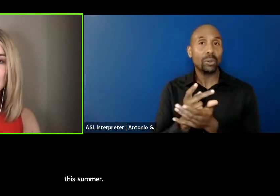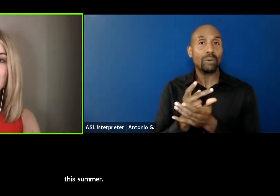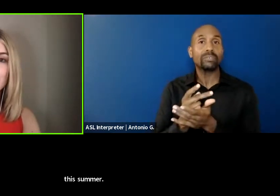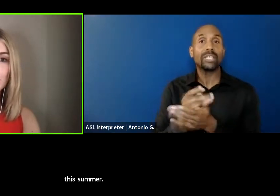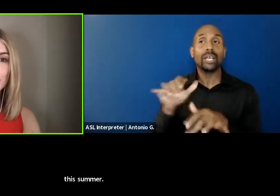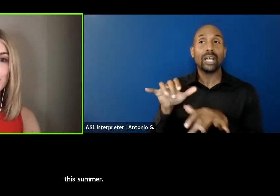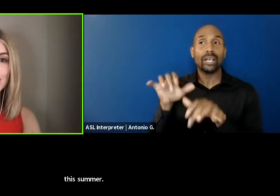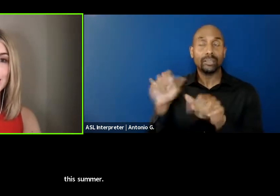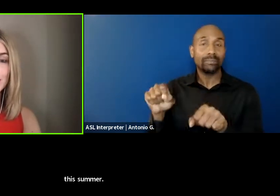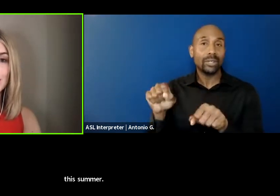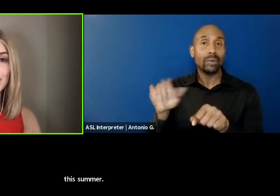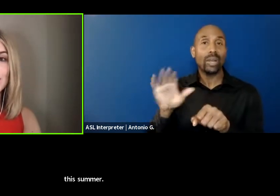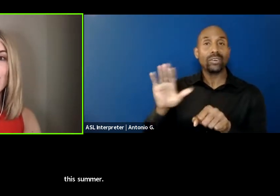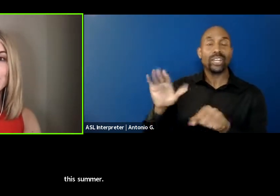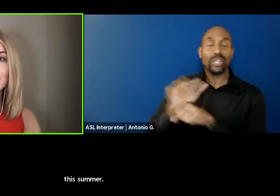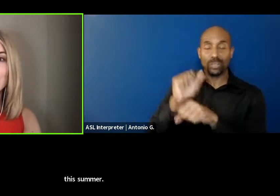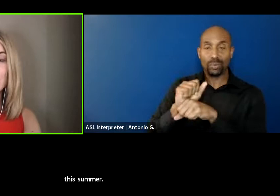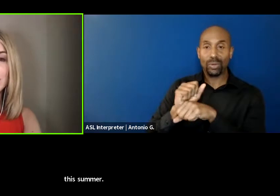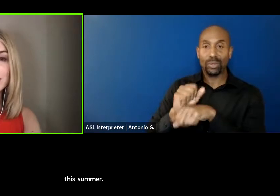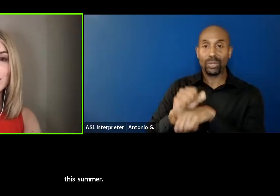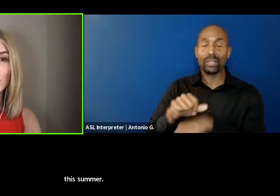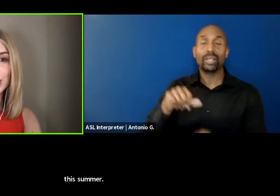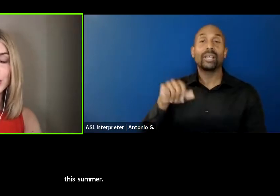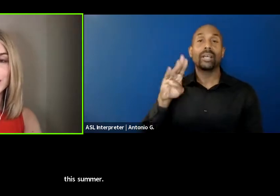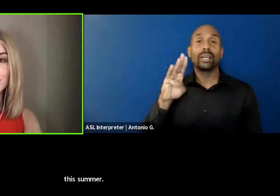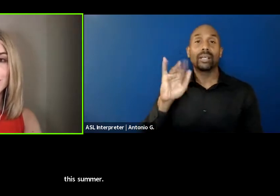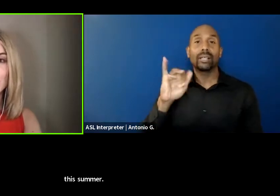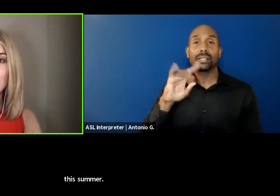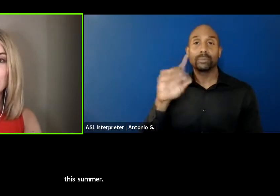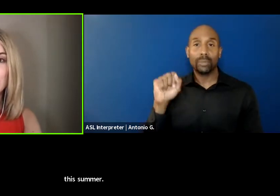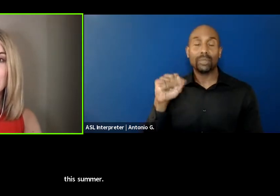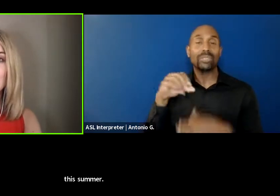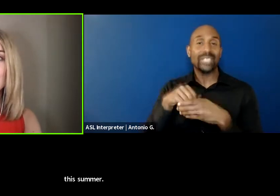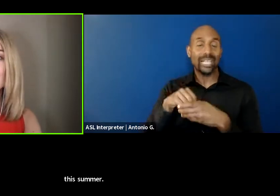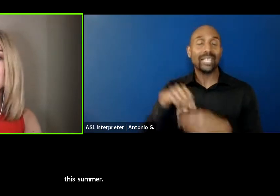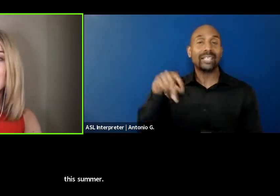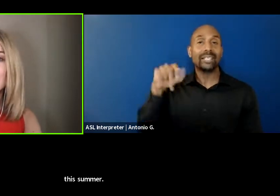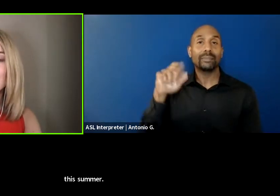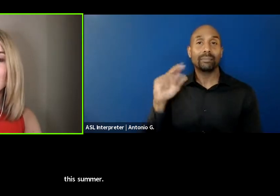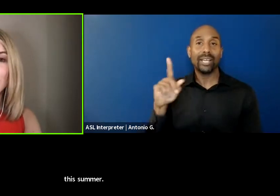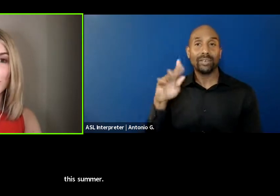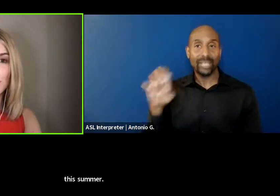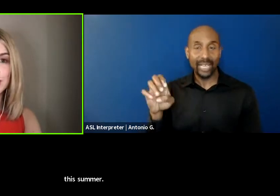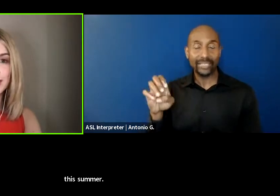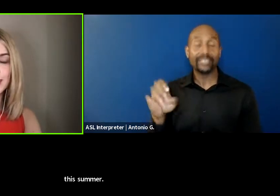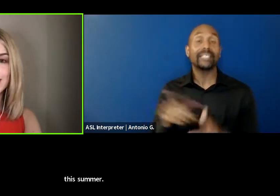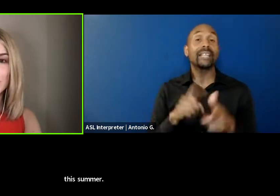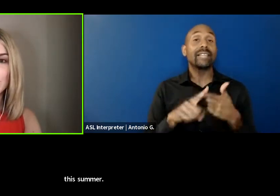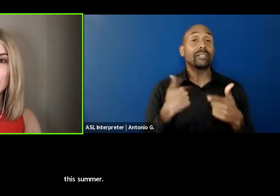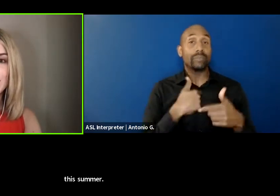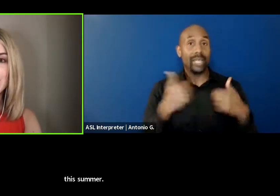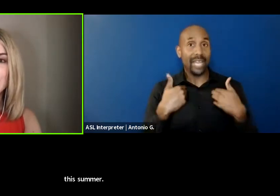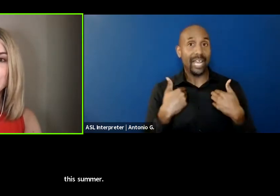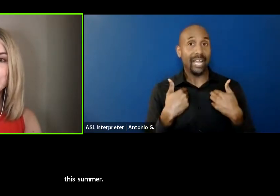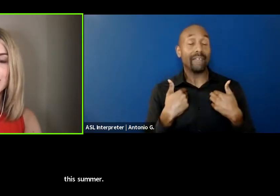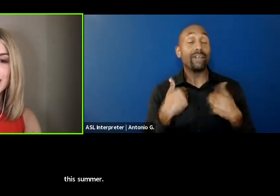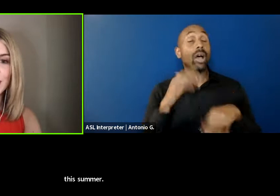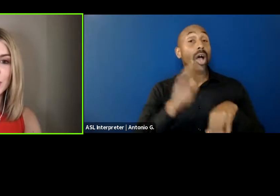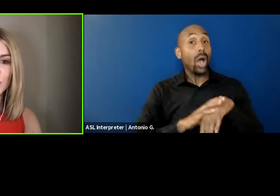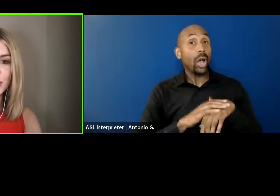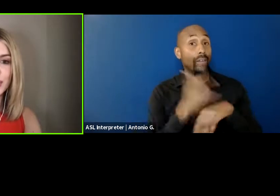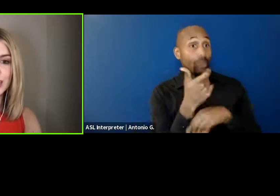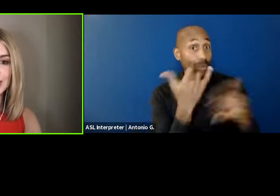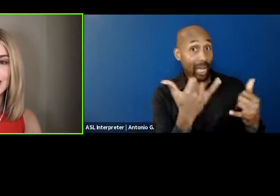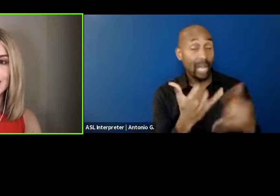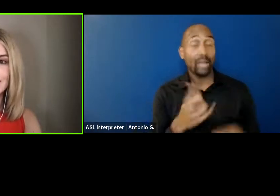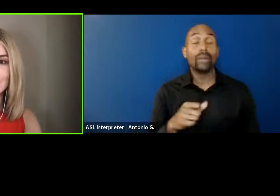featured work in our summer screening series, Lost in Place, Voyages in Video, currently on view on our website. So check it out. And again,